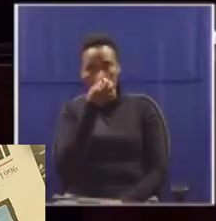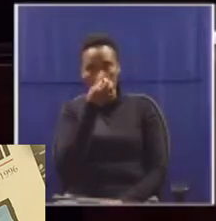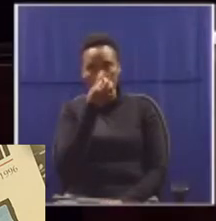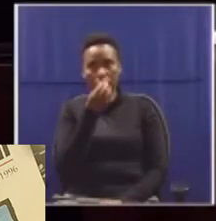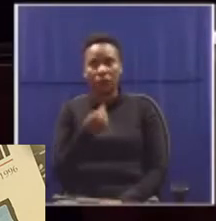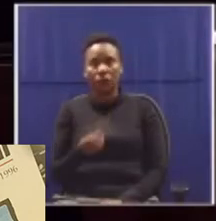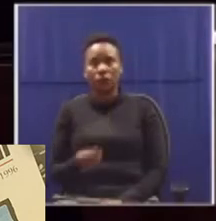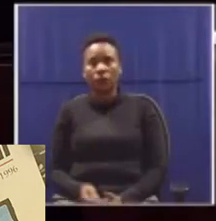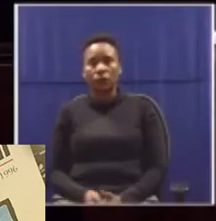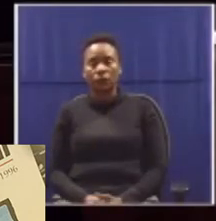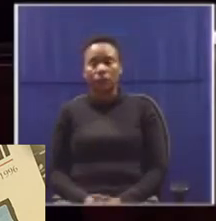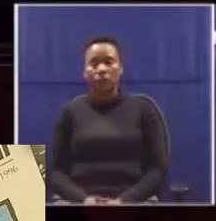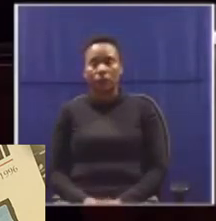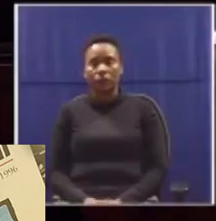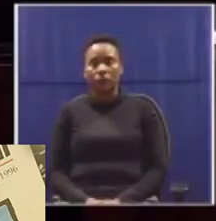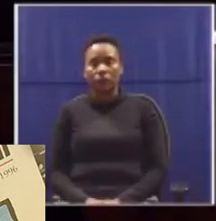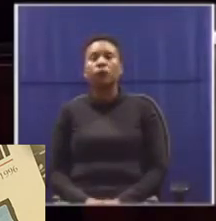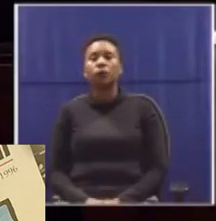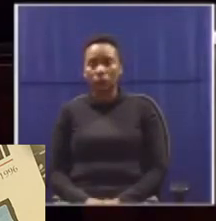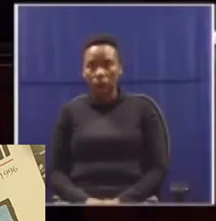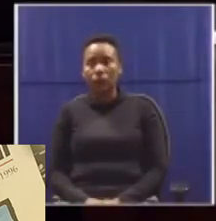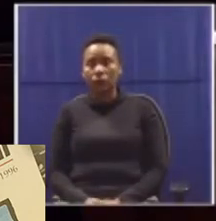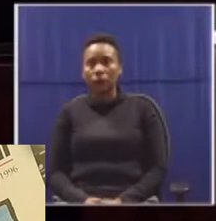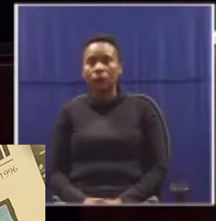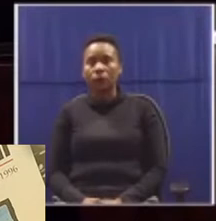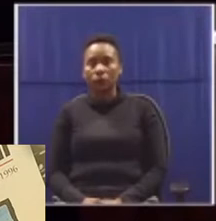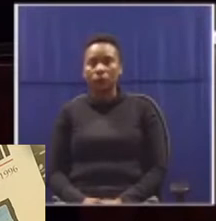super tall isn't it is foreign